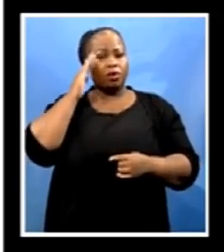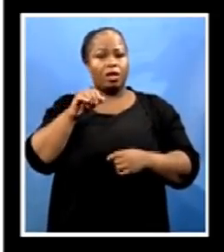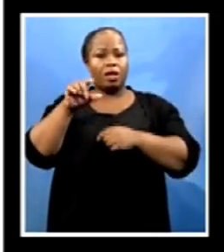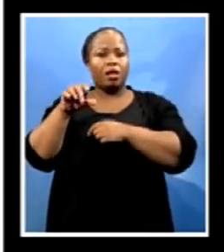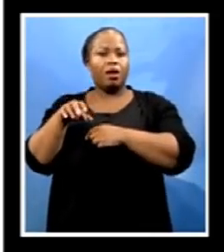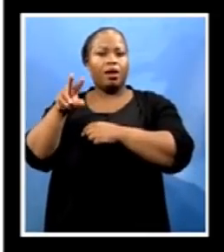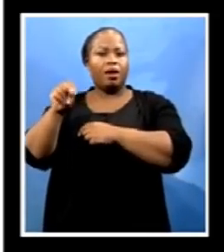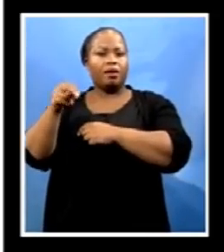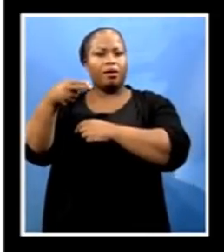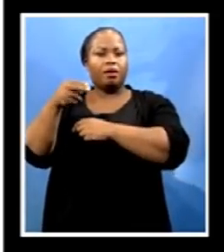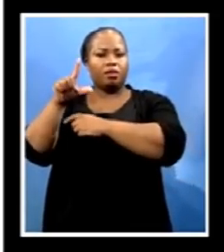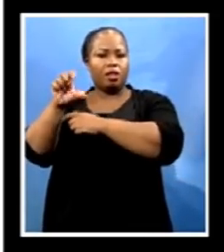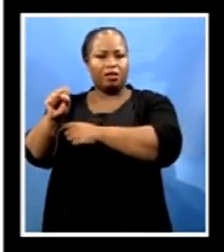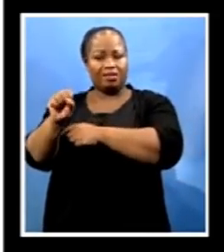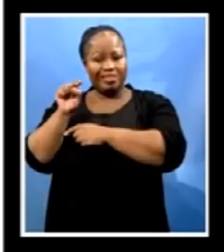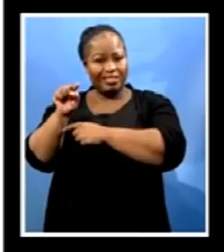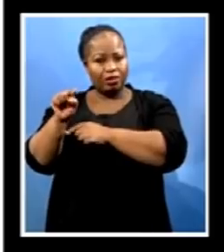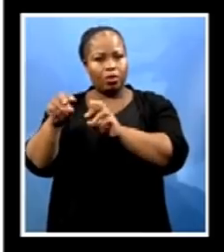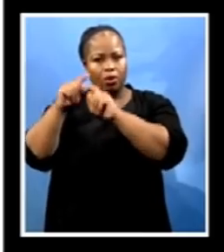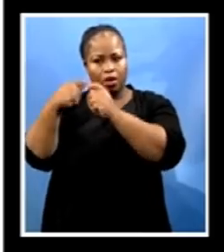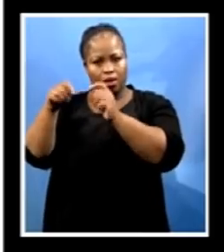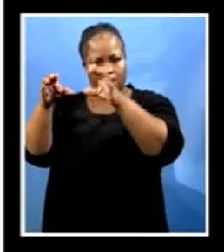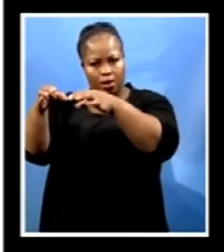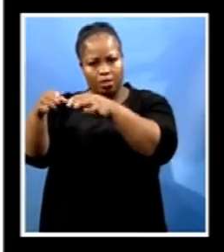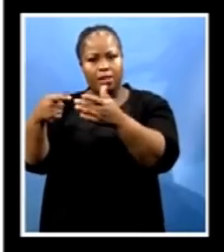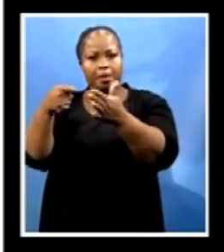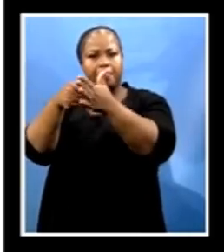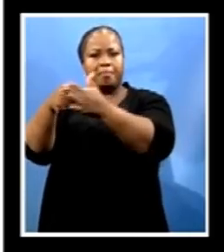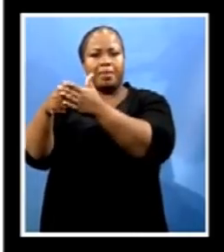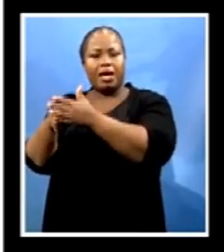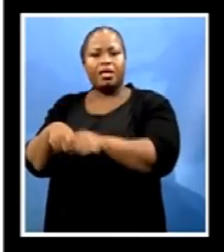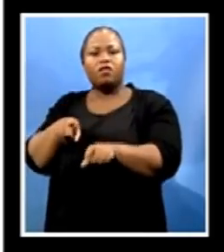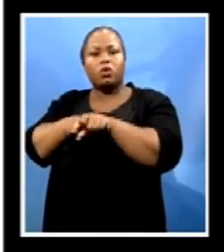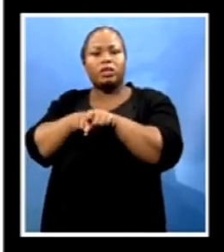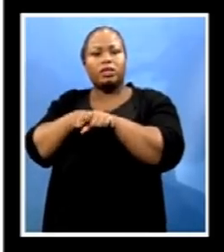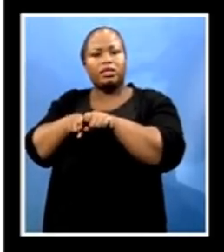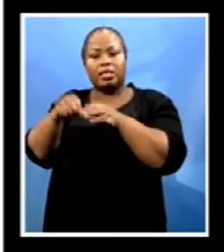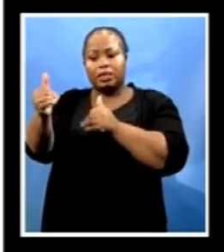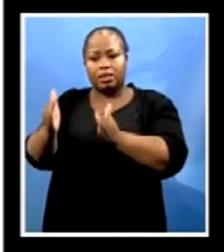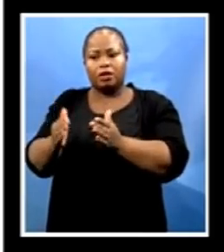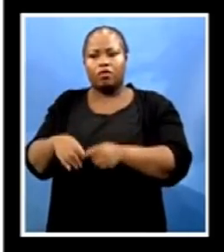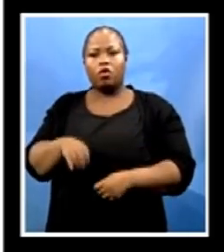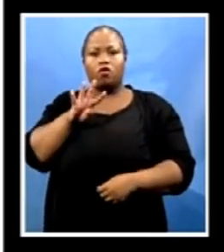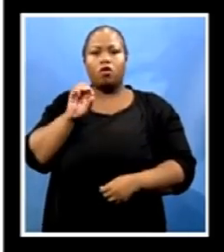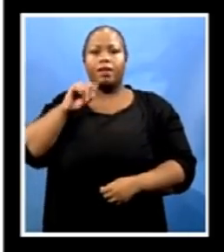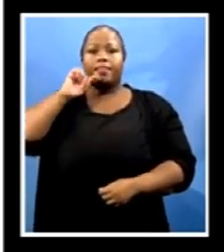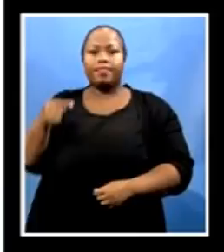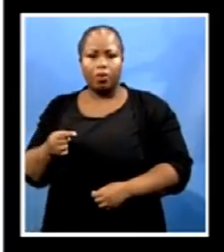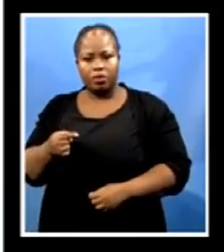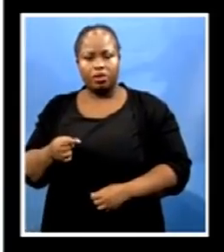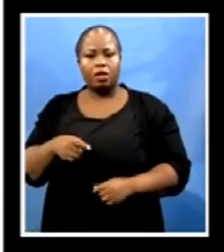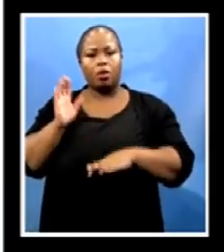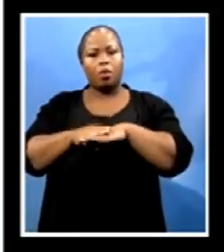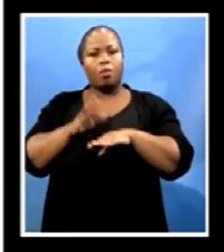NHLS to purchase test kits for another 400,000 tests to be done over the next weeks. That's